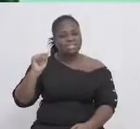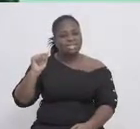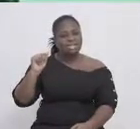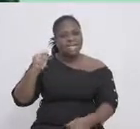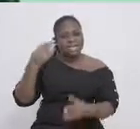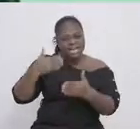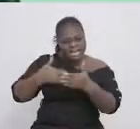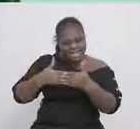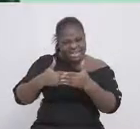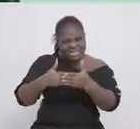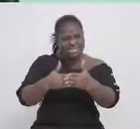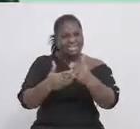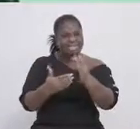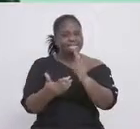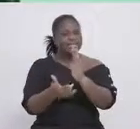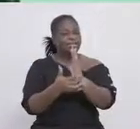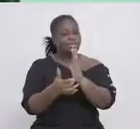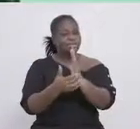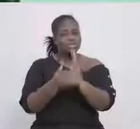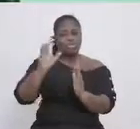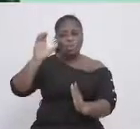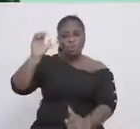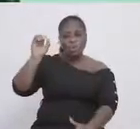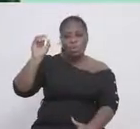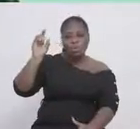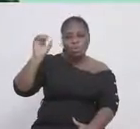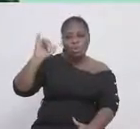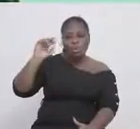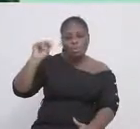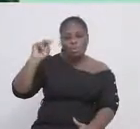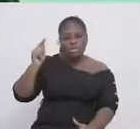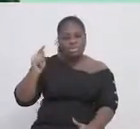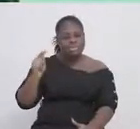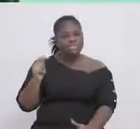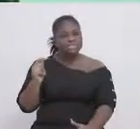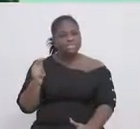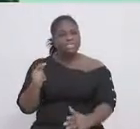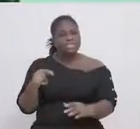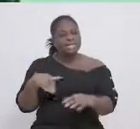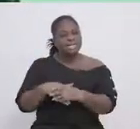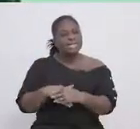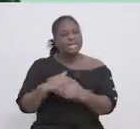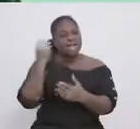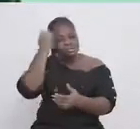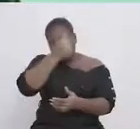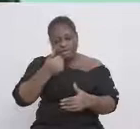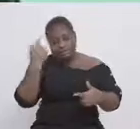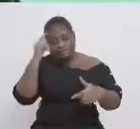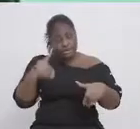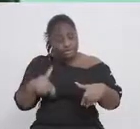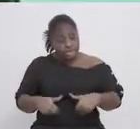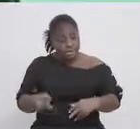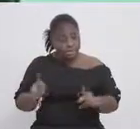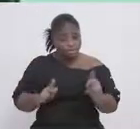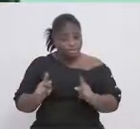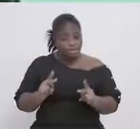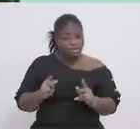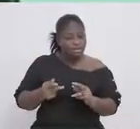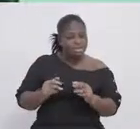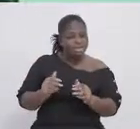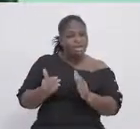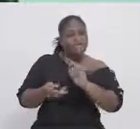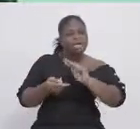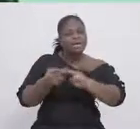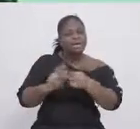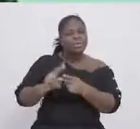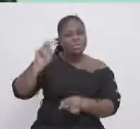a leading technology coding and digital skills development center in Africa for young people. She's been ranked one of